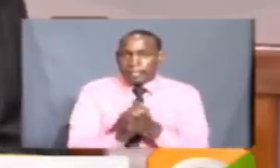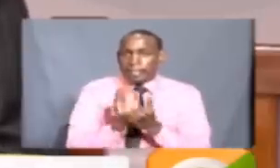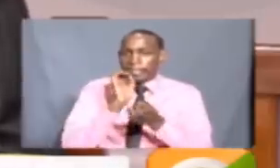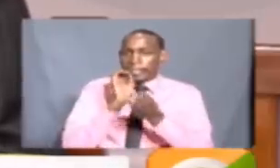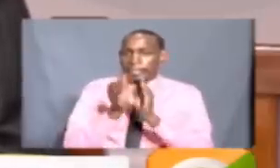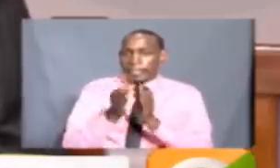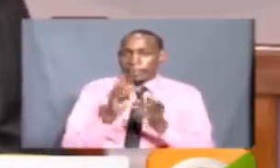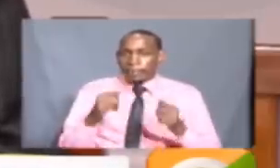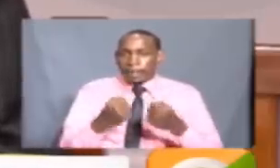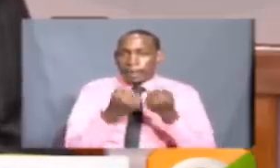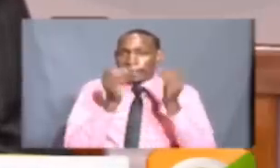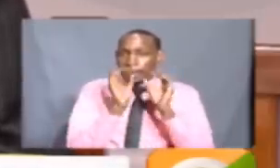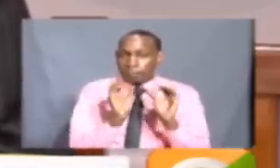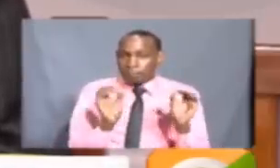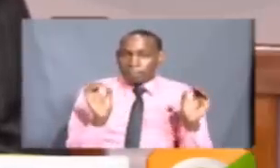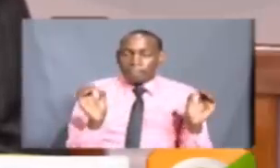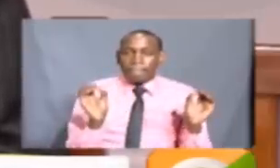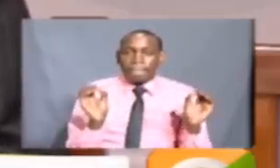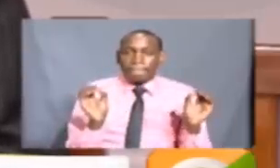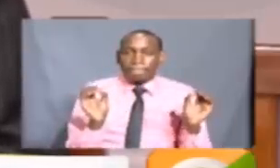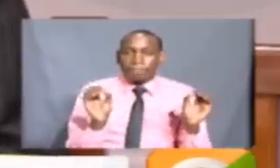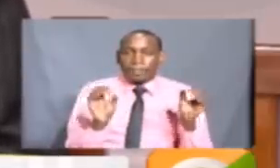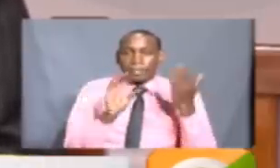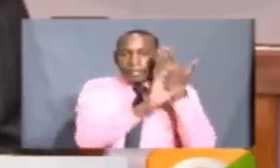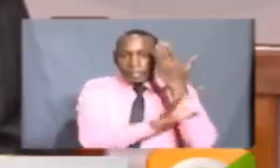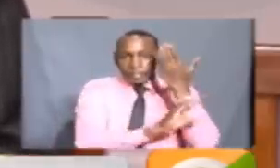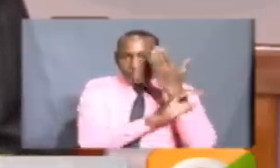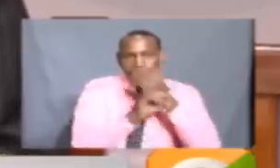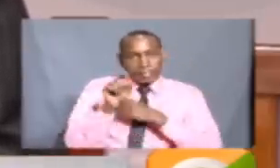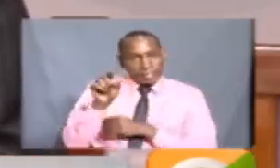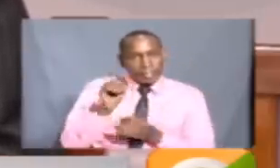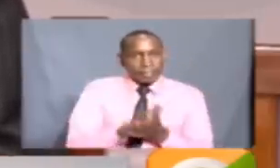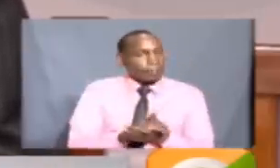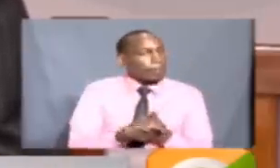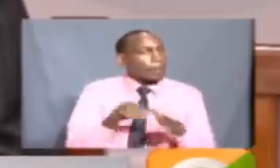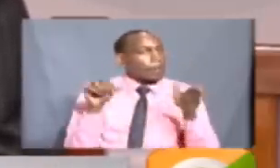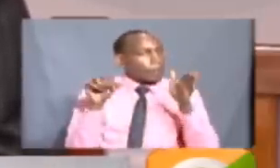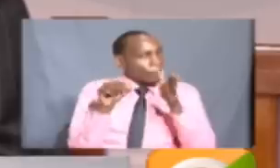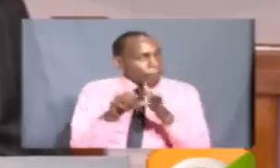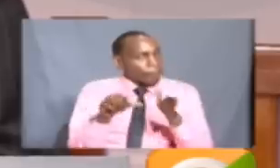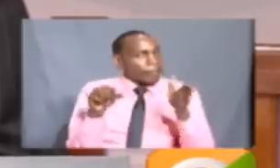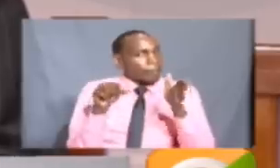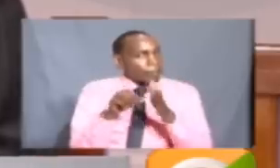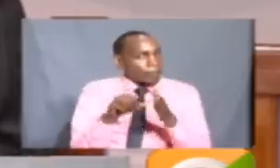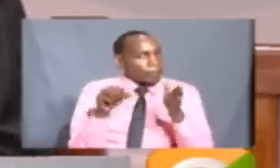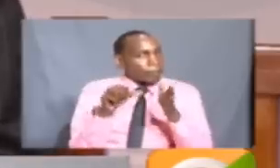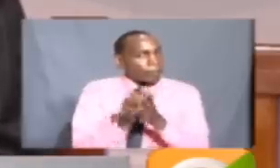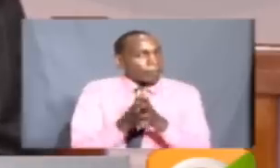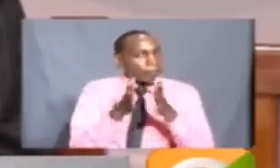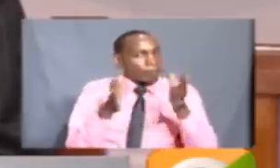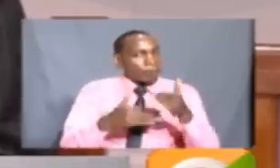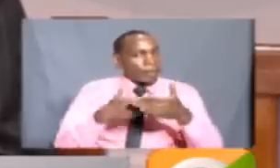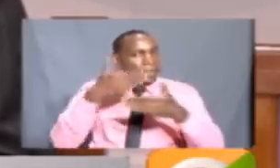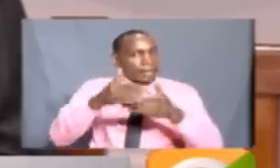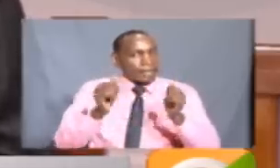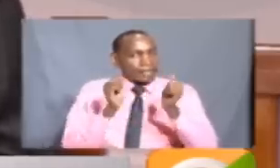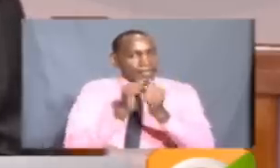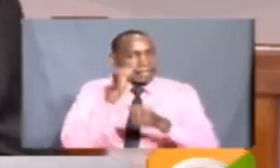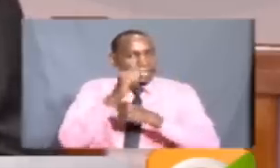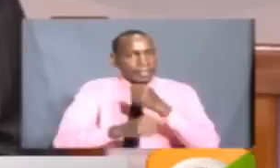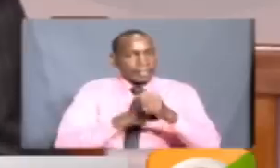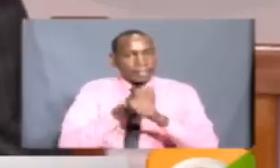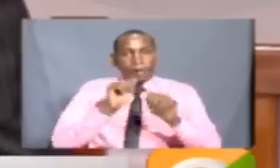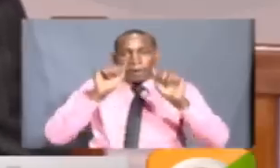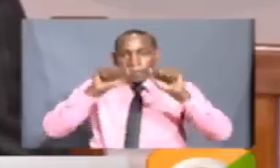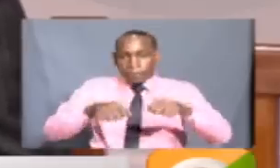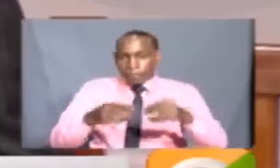not happening, this country is going to be a tragedy within the next 10 years. It can be